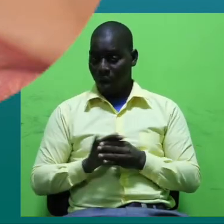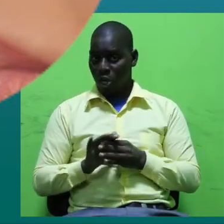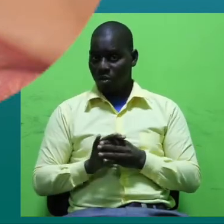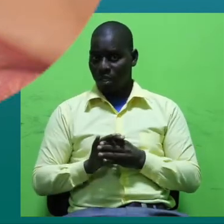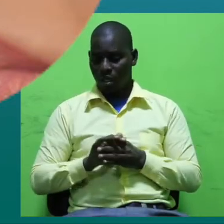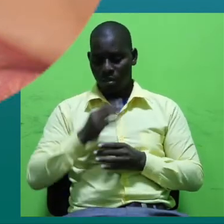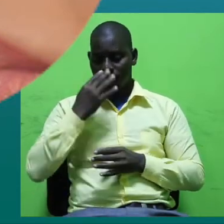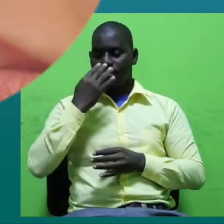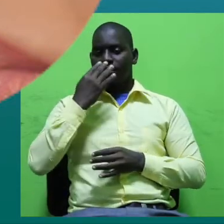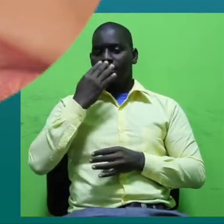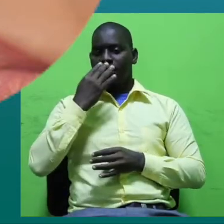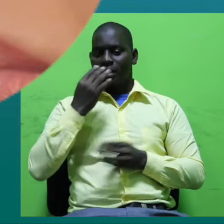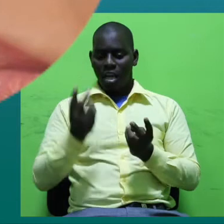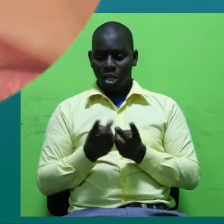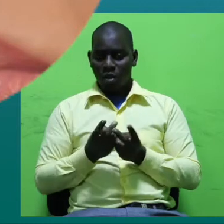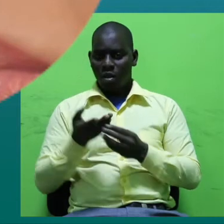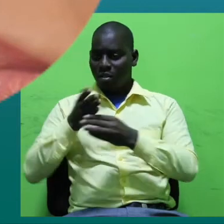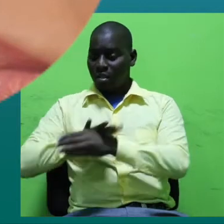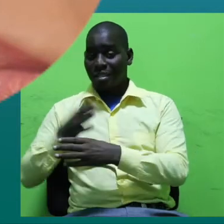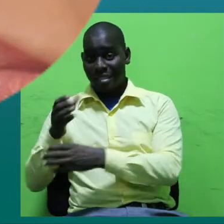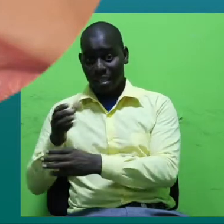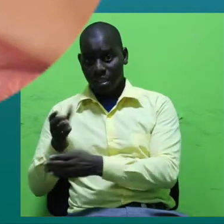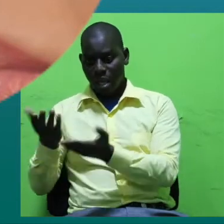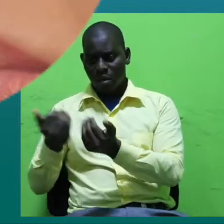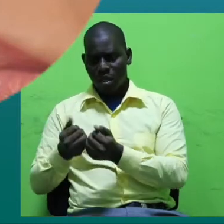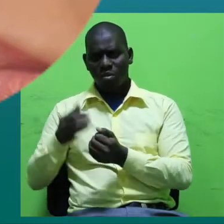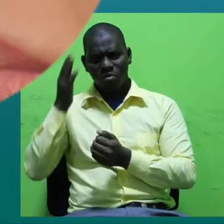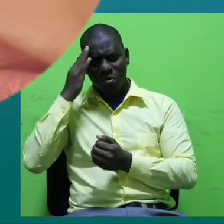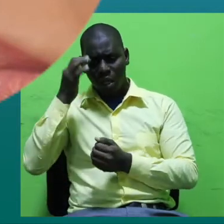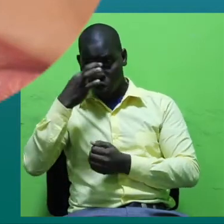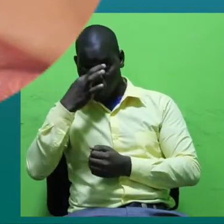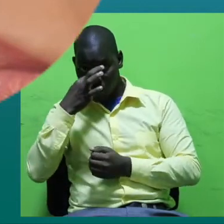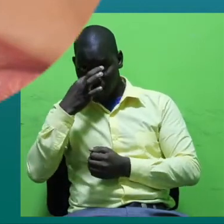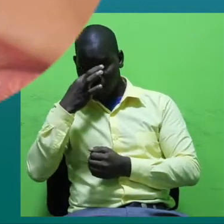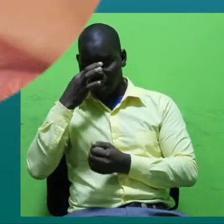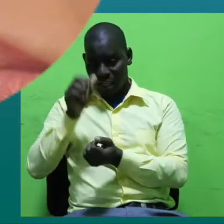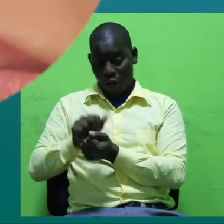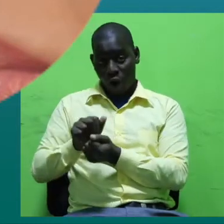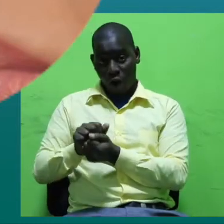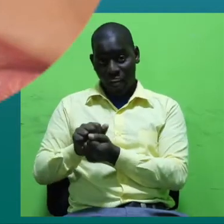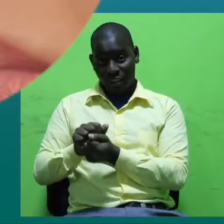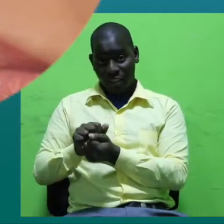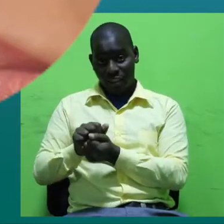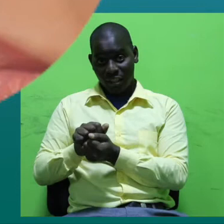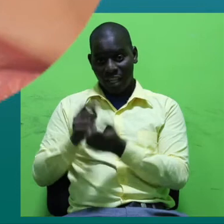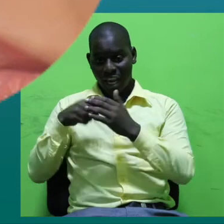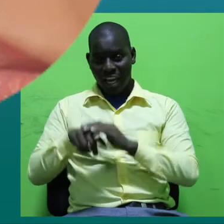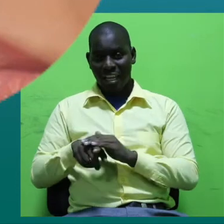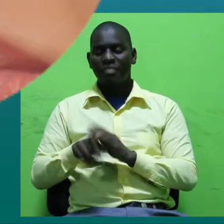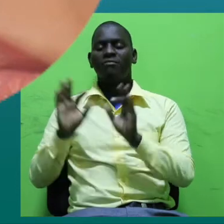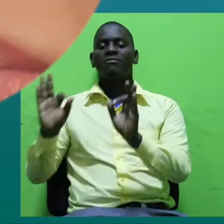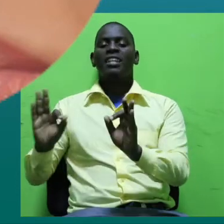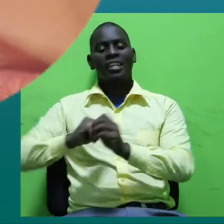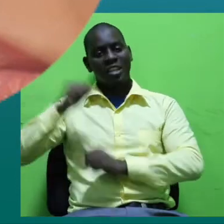a sense organ effectively and successfully. But avoid smelling anything in the laboratory